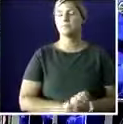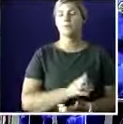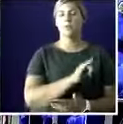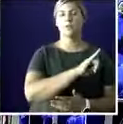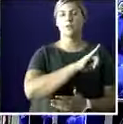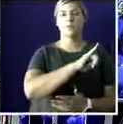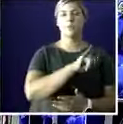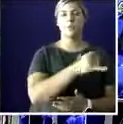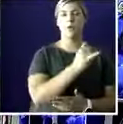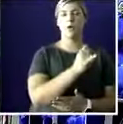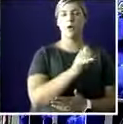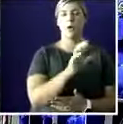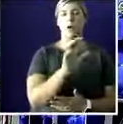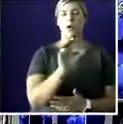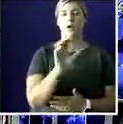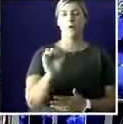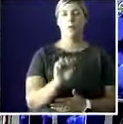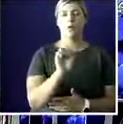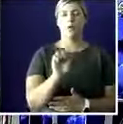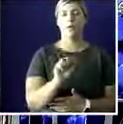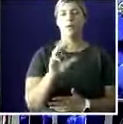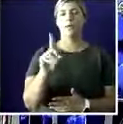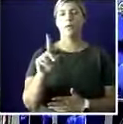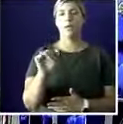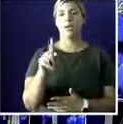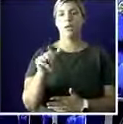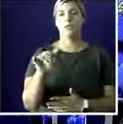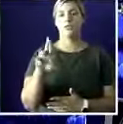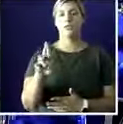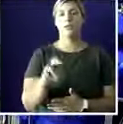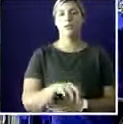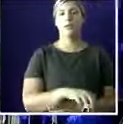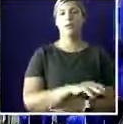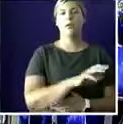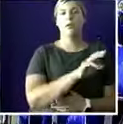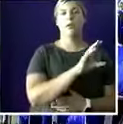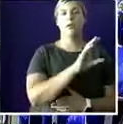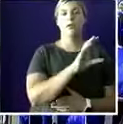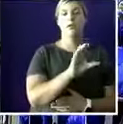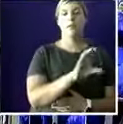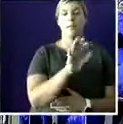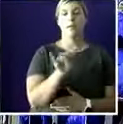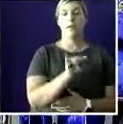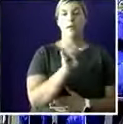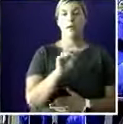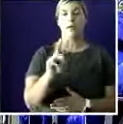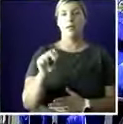Jamar Arborney DeCastro. Caitlin Isabel Napier.